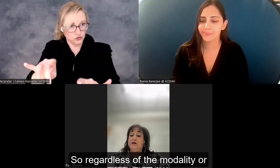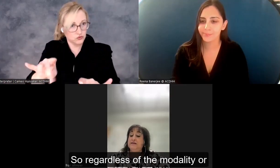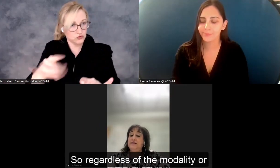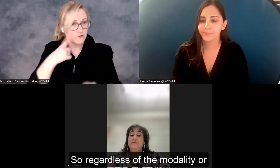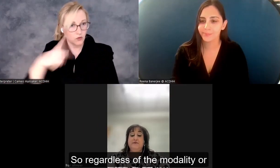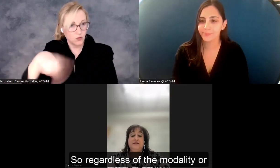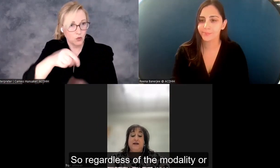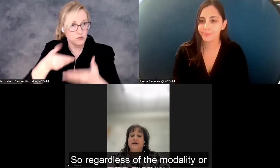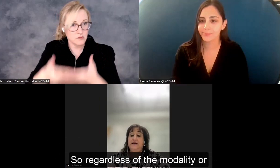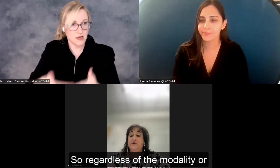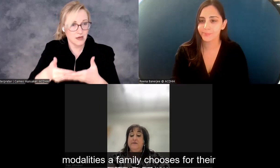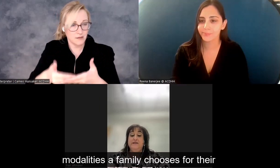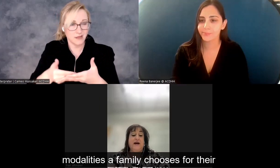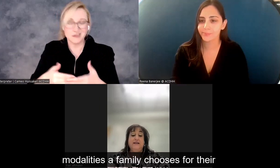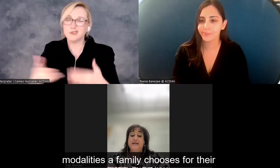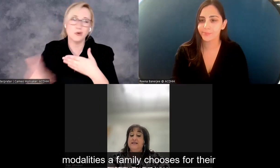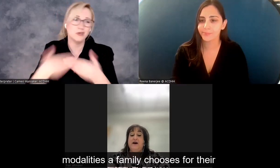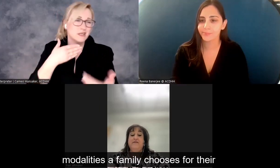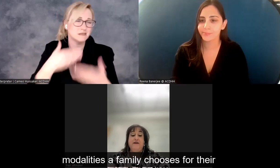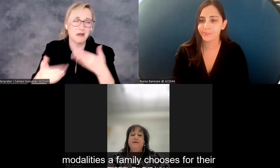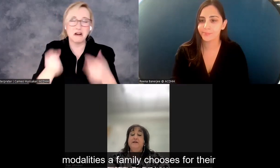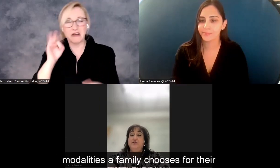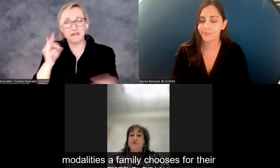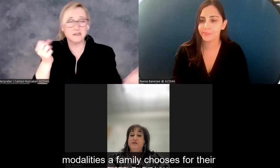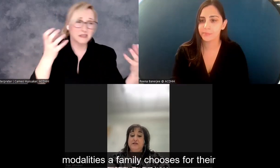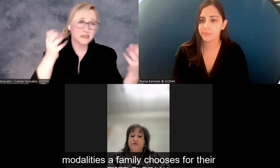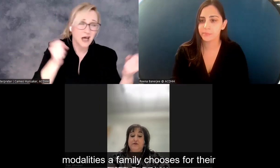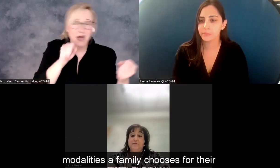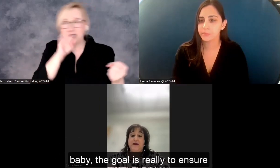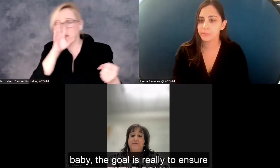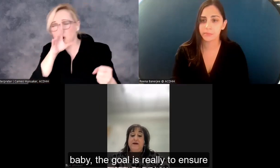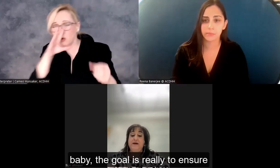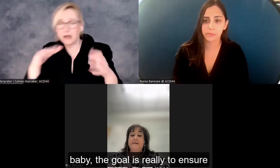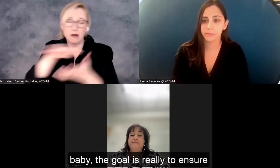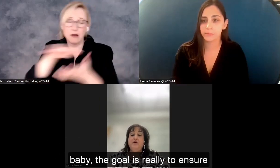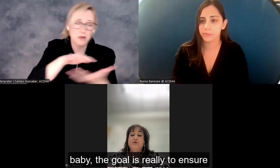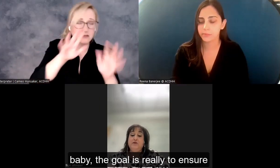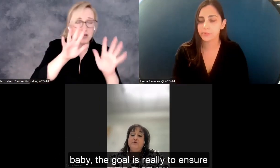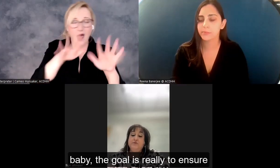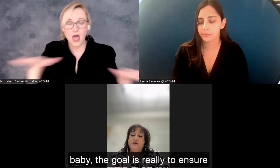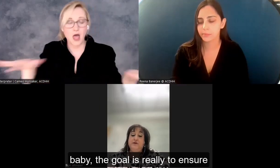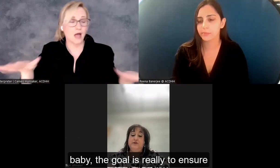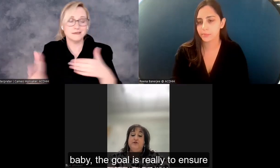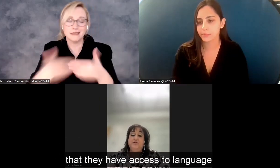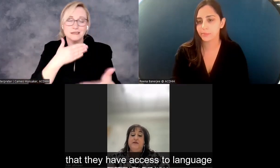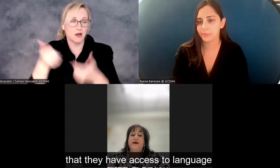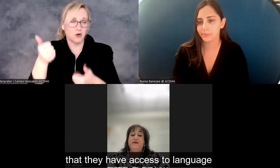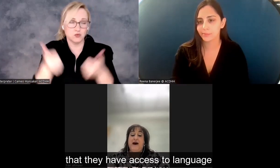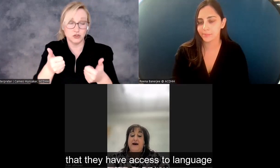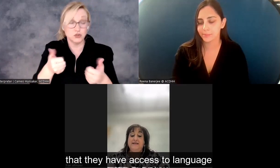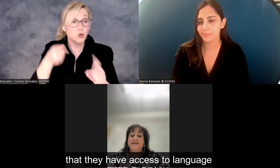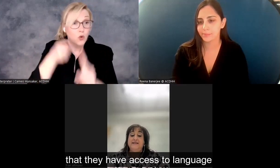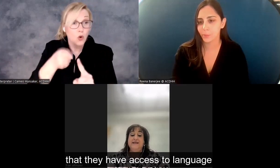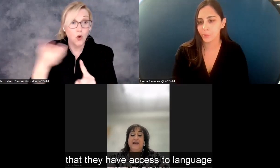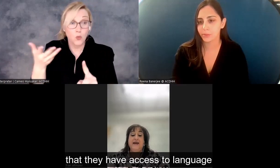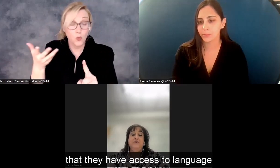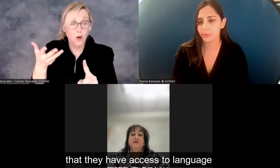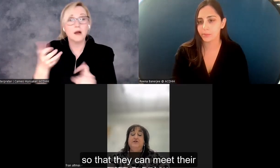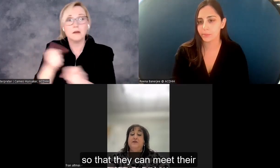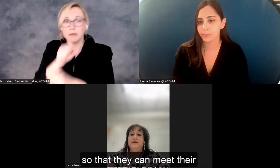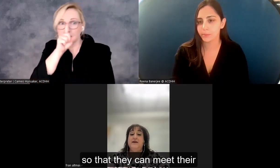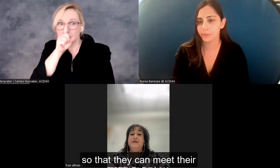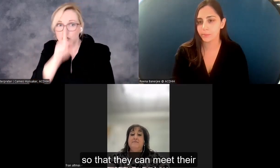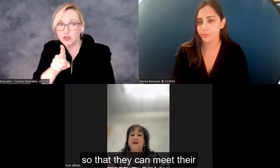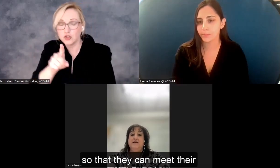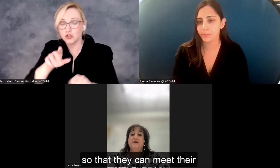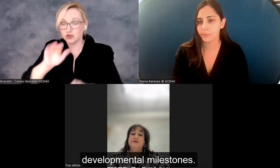So regardless of the modality or modalities a family chooses for their baby, the goal is really to ensure that they have access to language